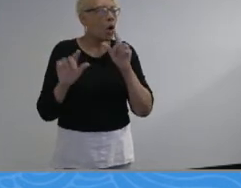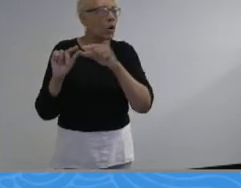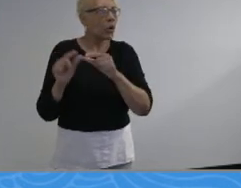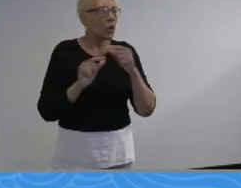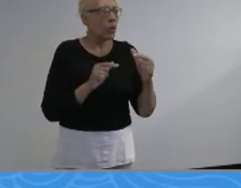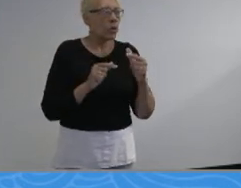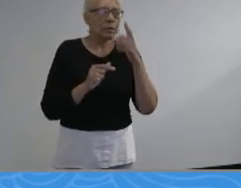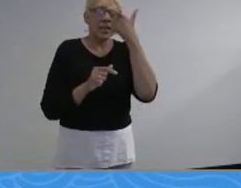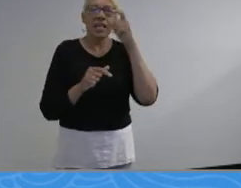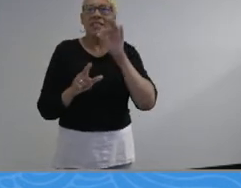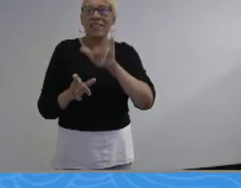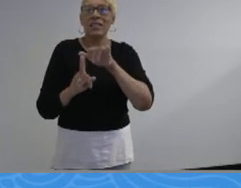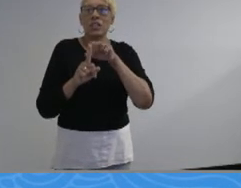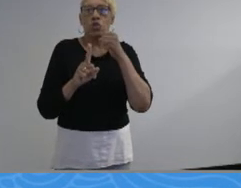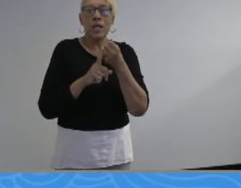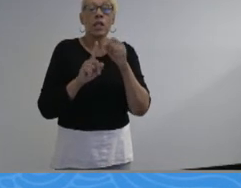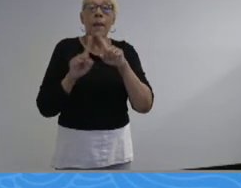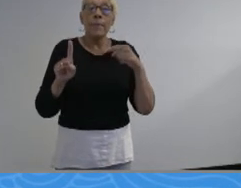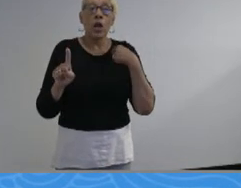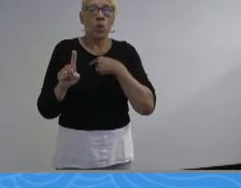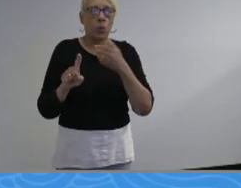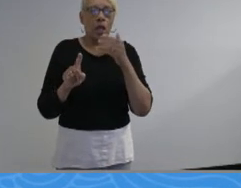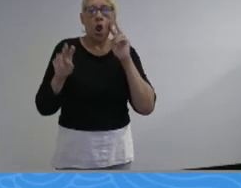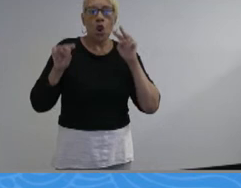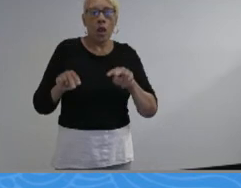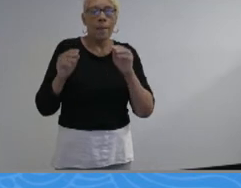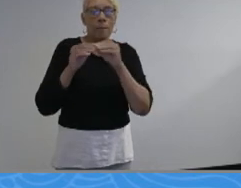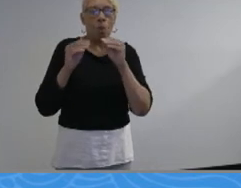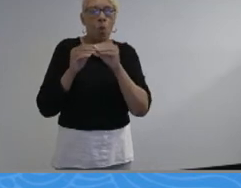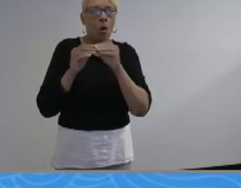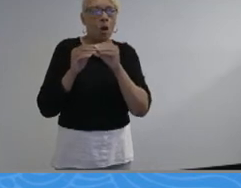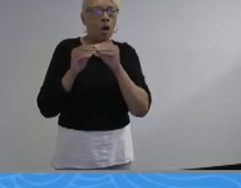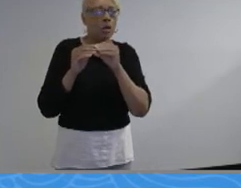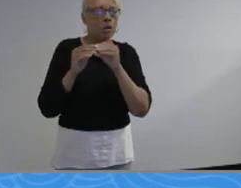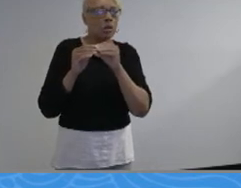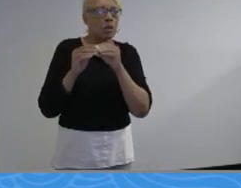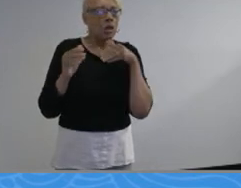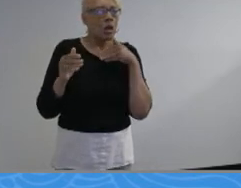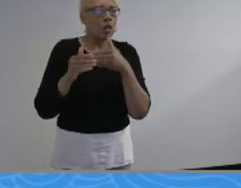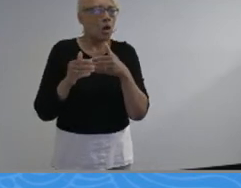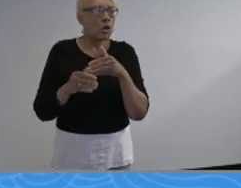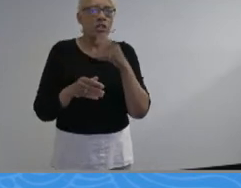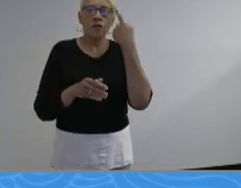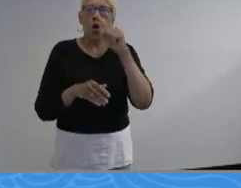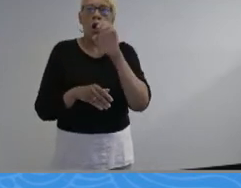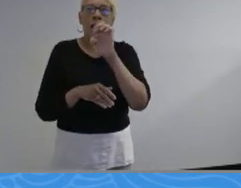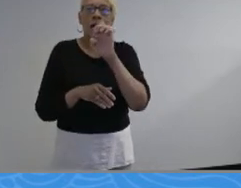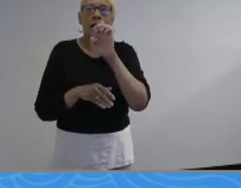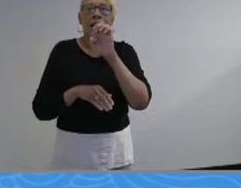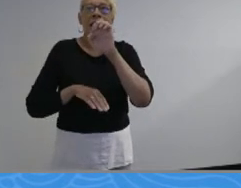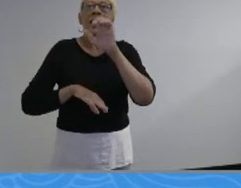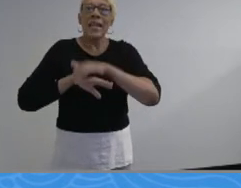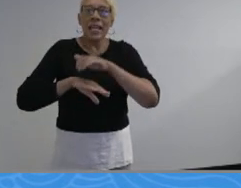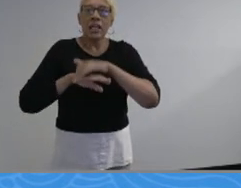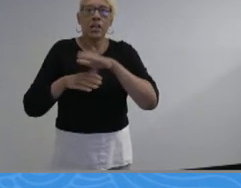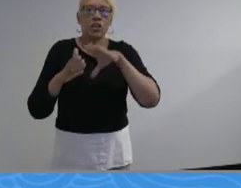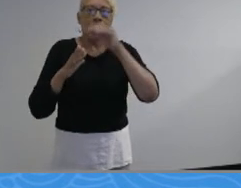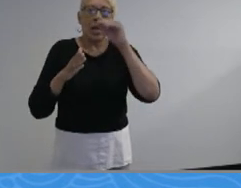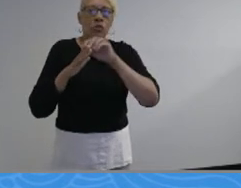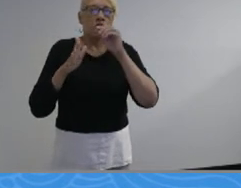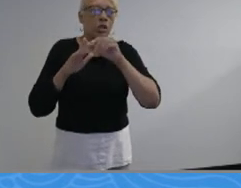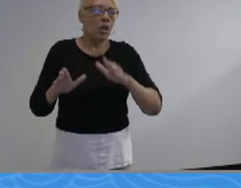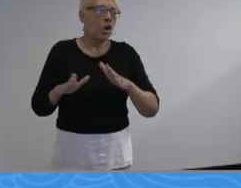the situation. But when we look more closely at the data when it comes to current English learners, we also see